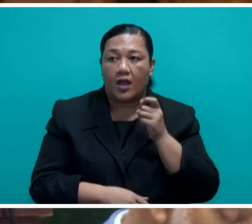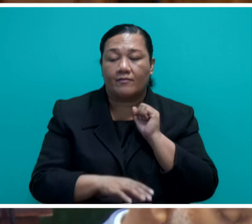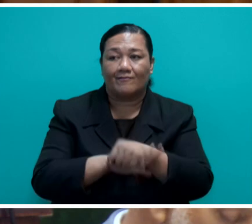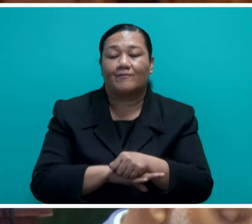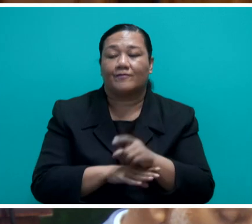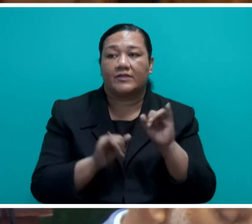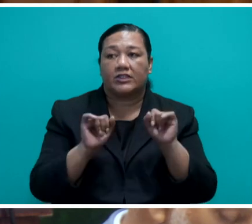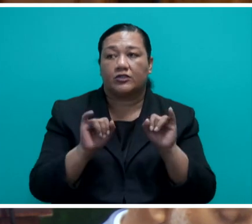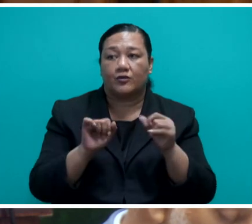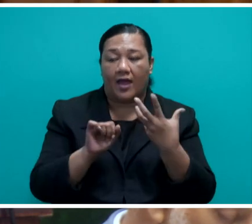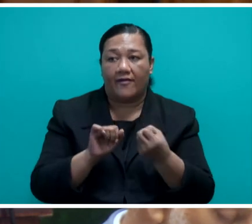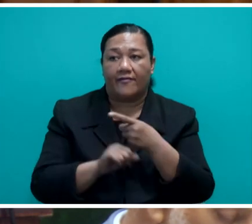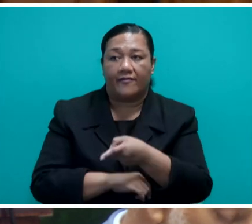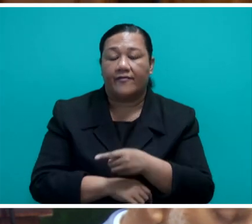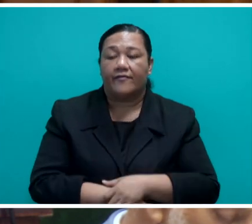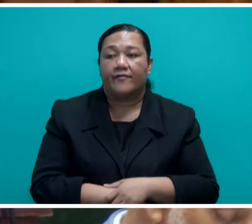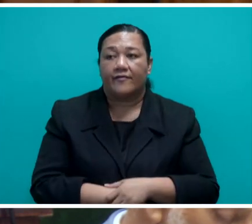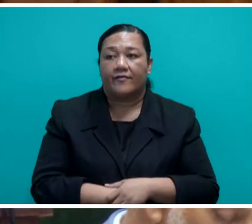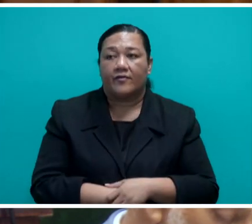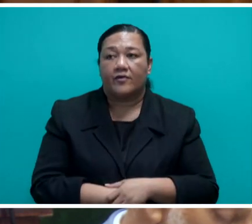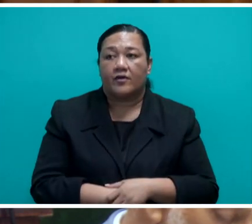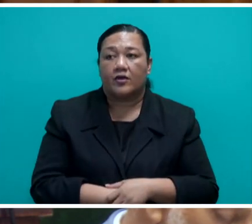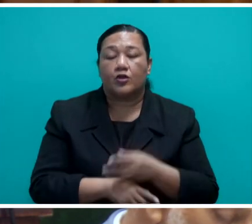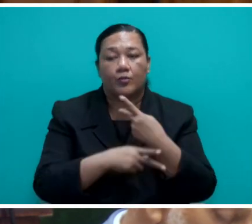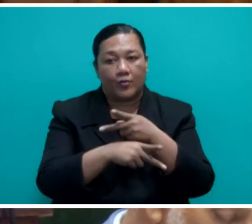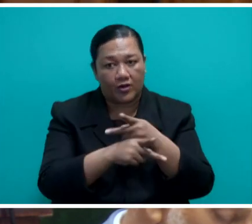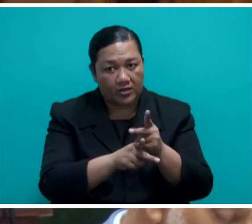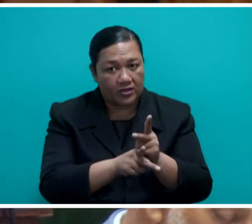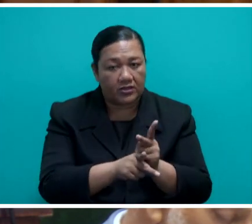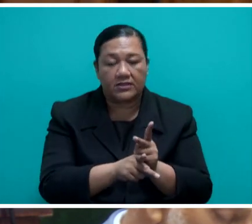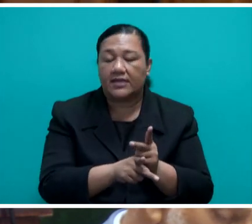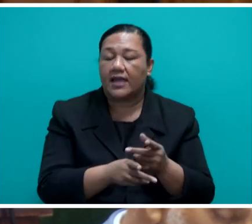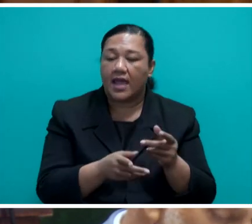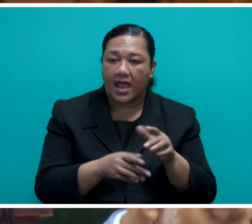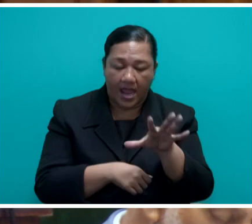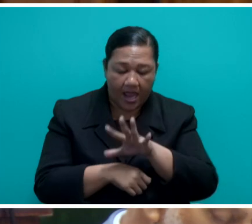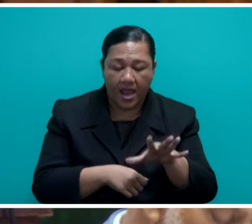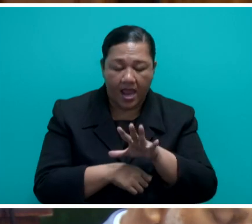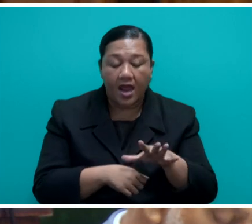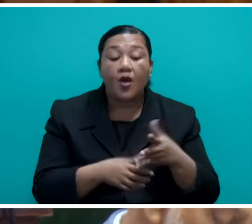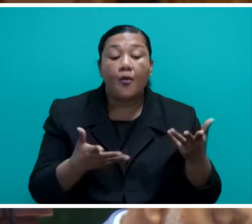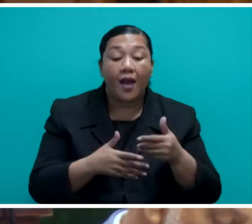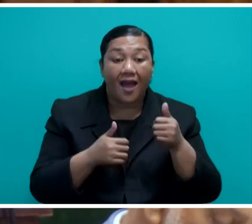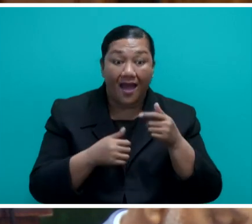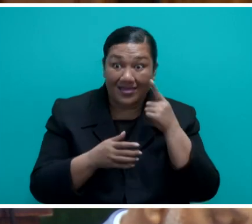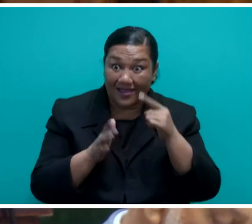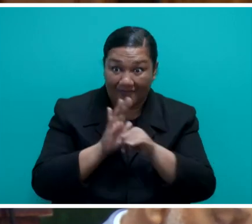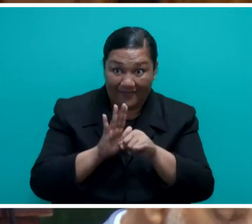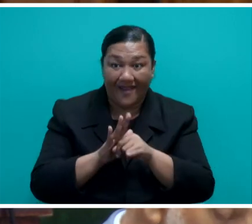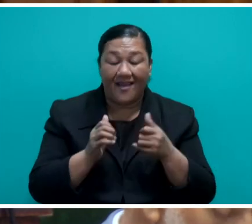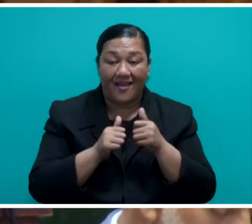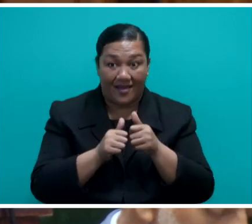all active agricultural producing areas with a view to strengthening the